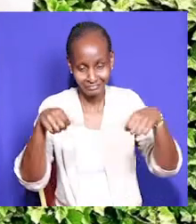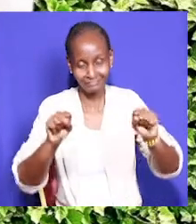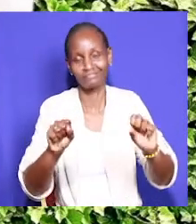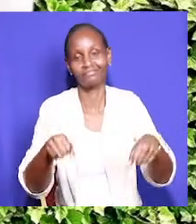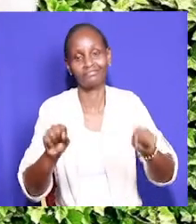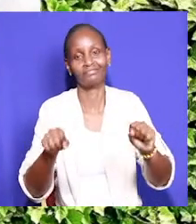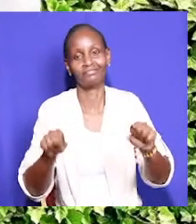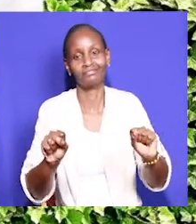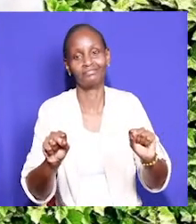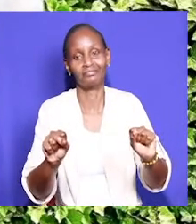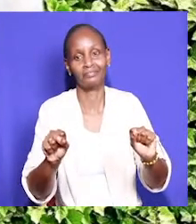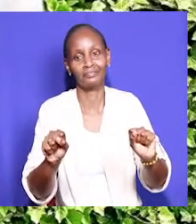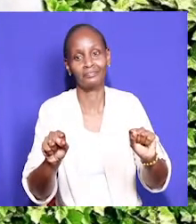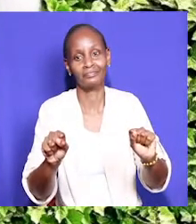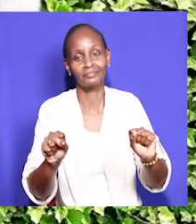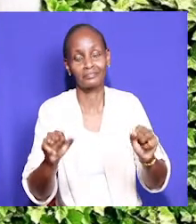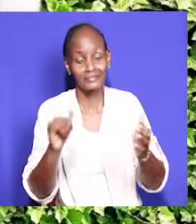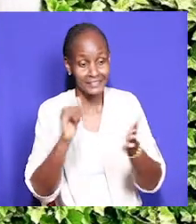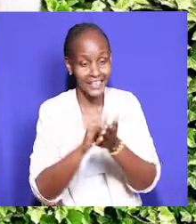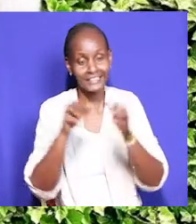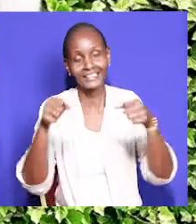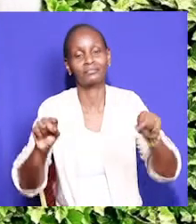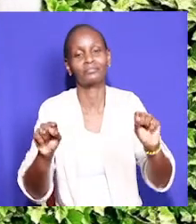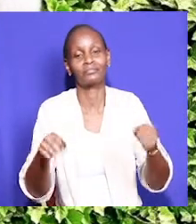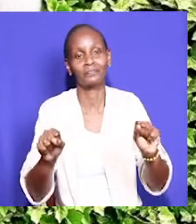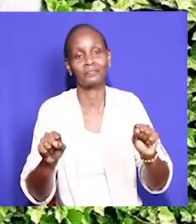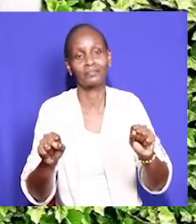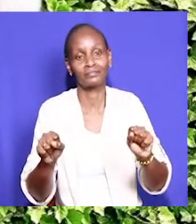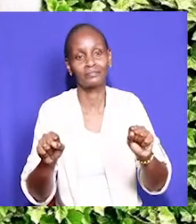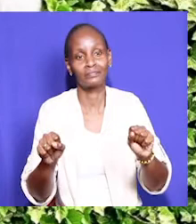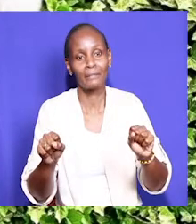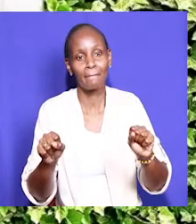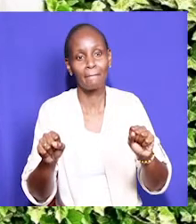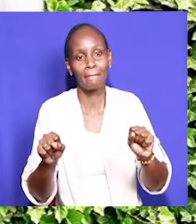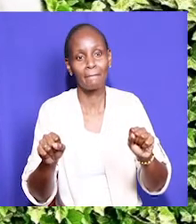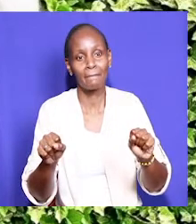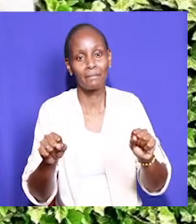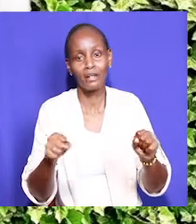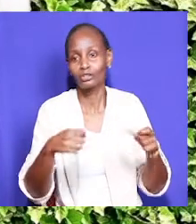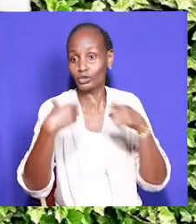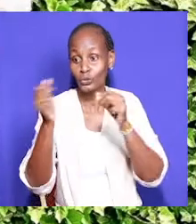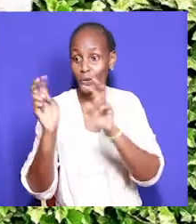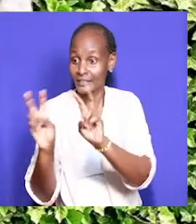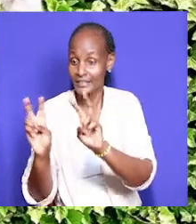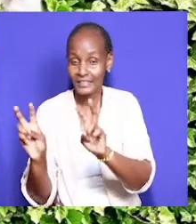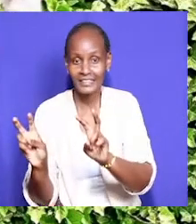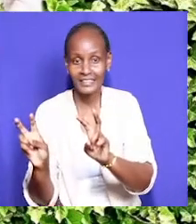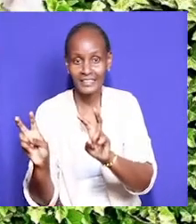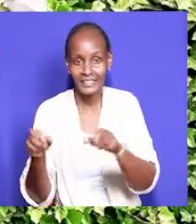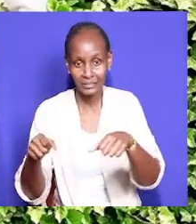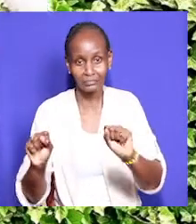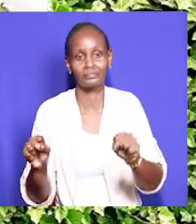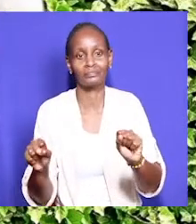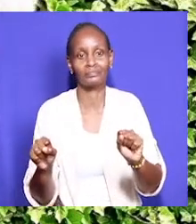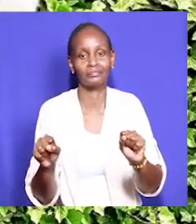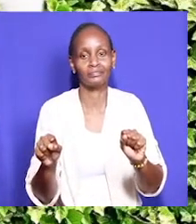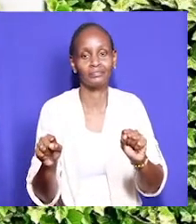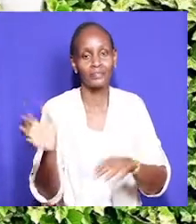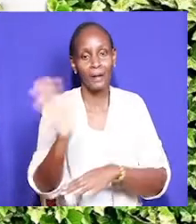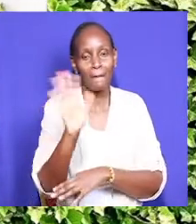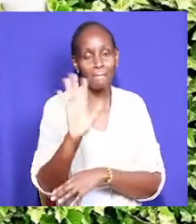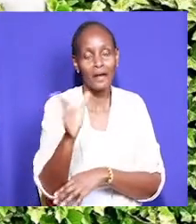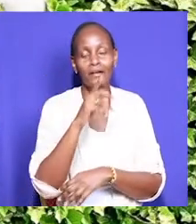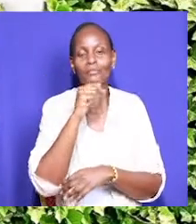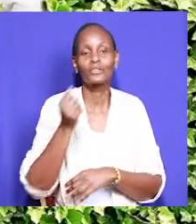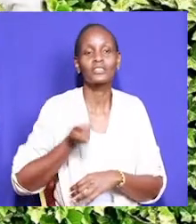bike. That's a motorbike. Hey, let's run and see. Okay. Let's run. I want to see. Bye, boys